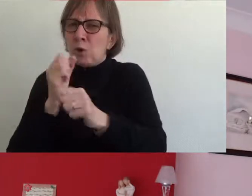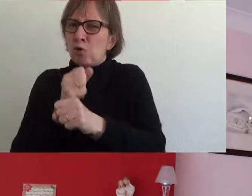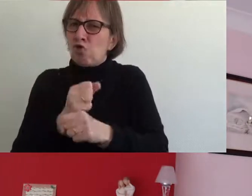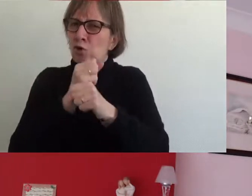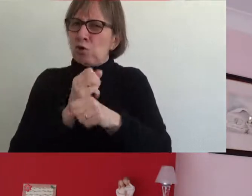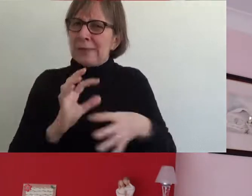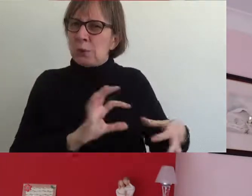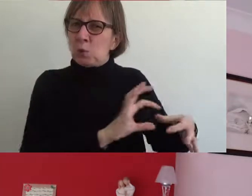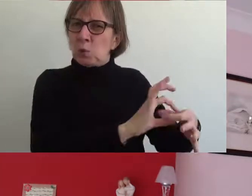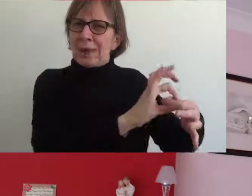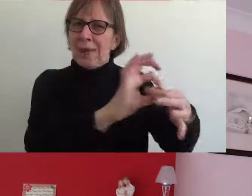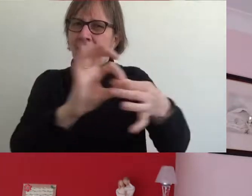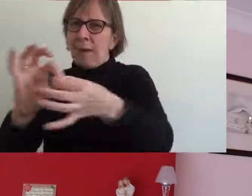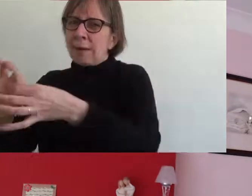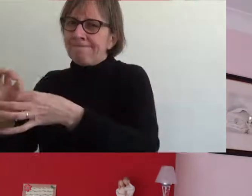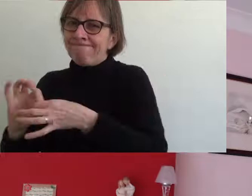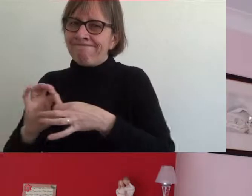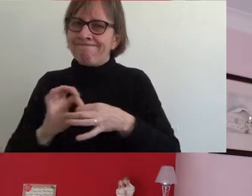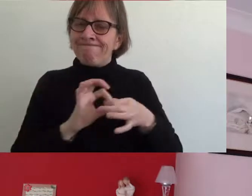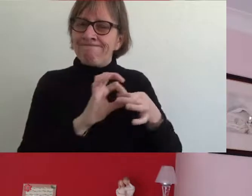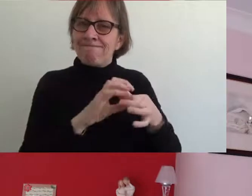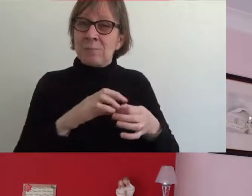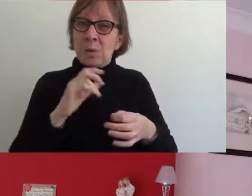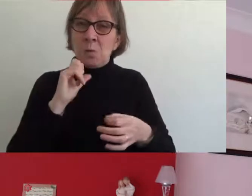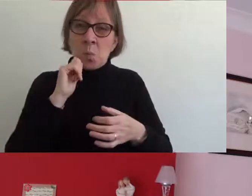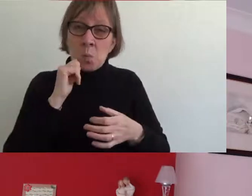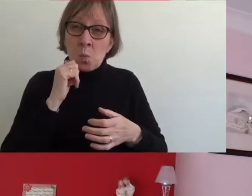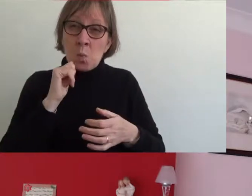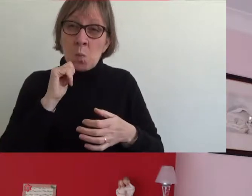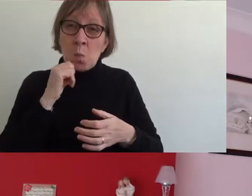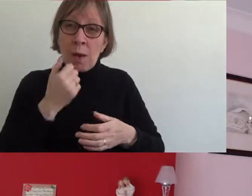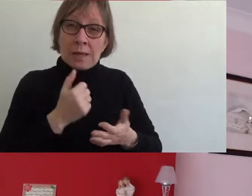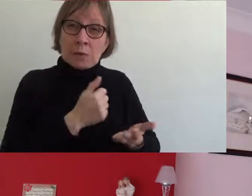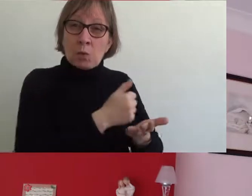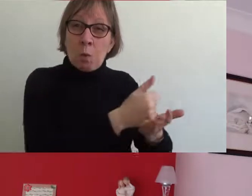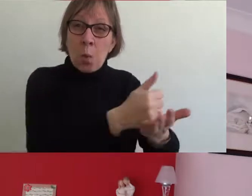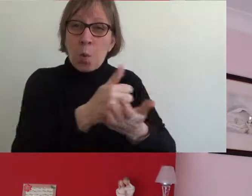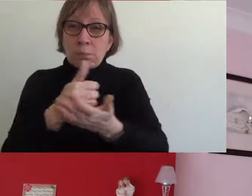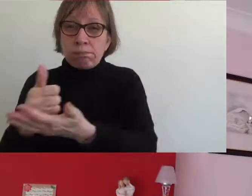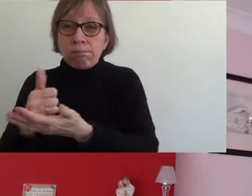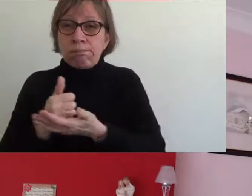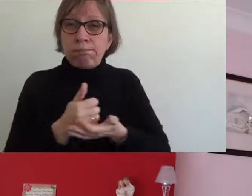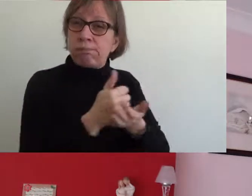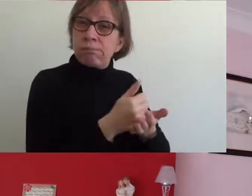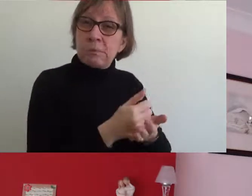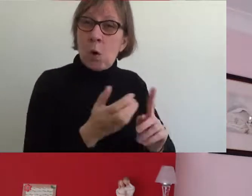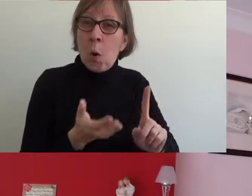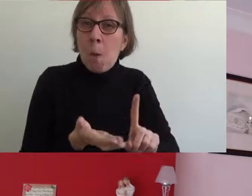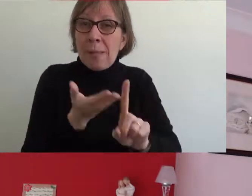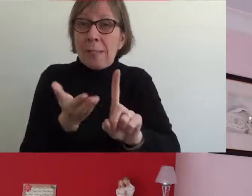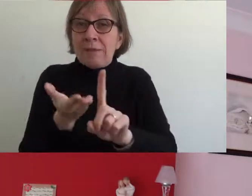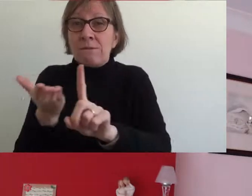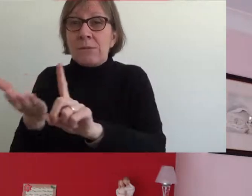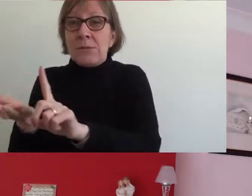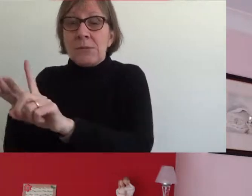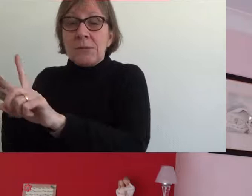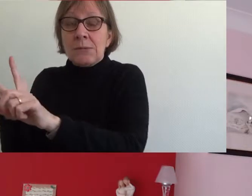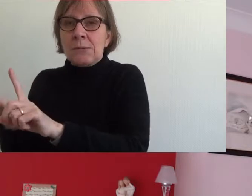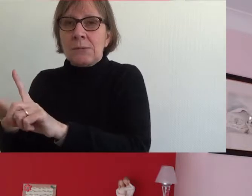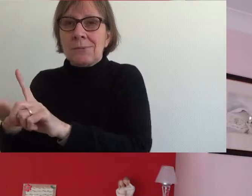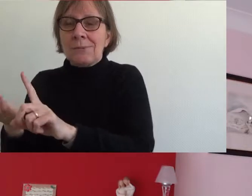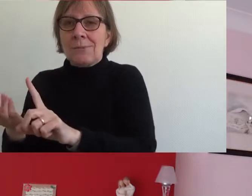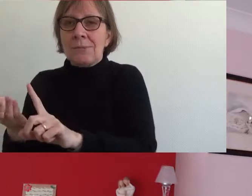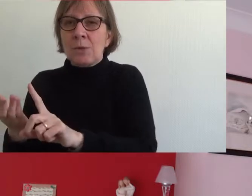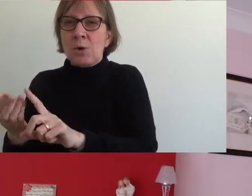as churches together in Halesowen, that we will be there supporting one another, uplifting one another, encouraging